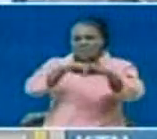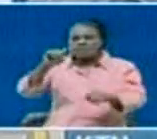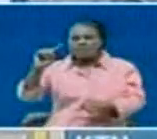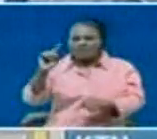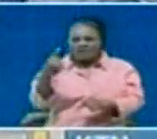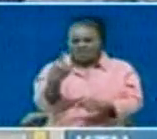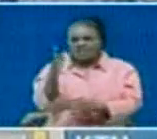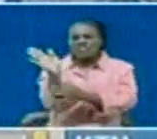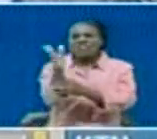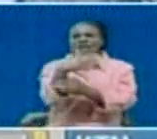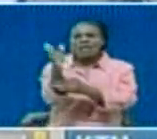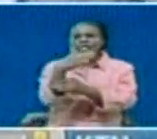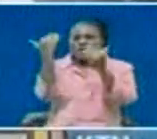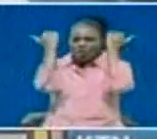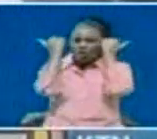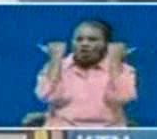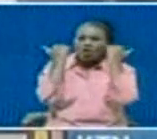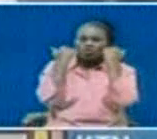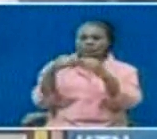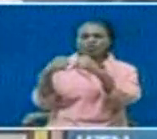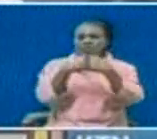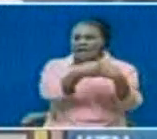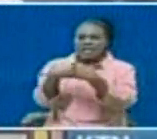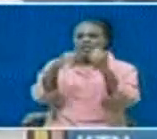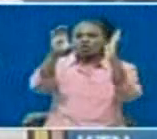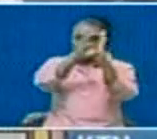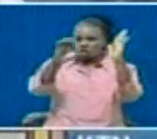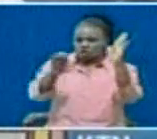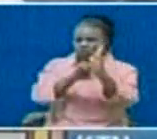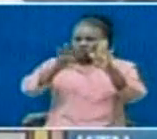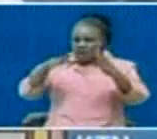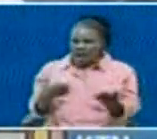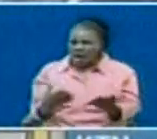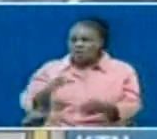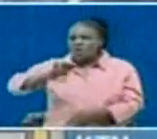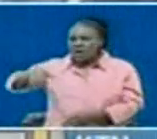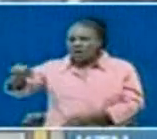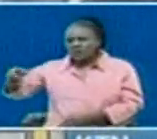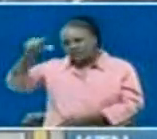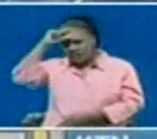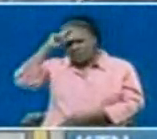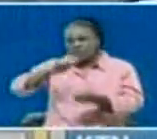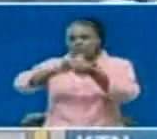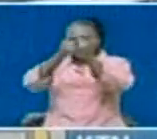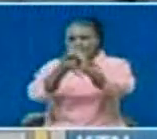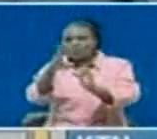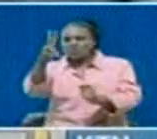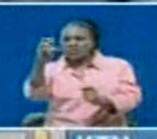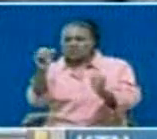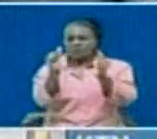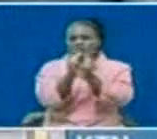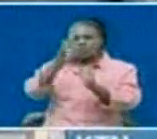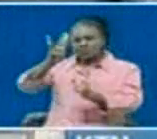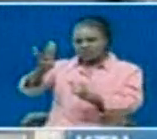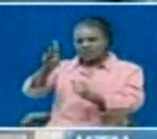on Thursday was at a court of law to challenge the constitutionality of the County Government Amendment Act of 2014,